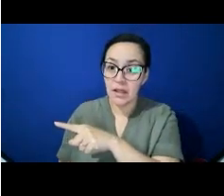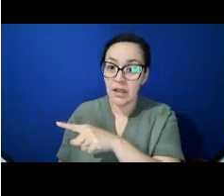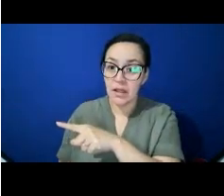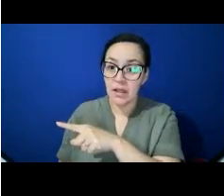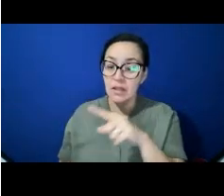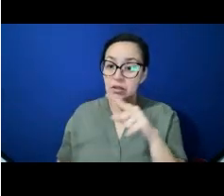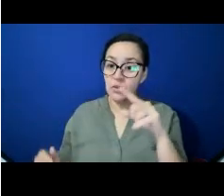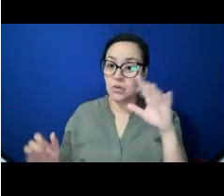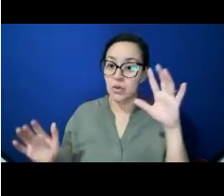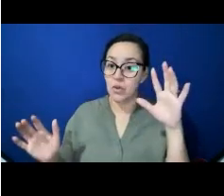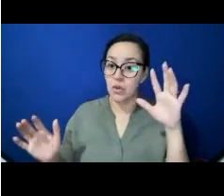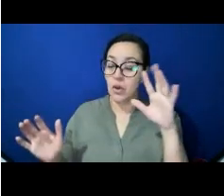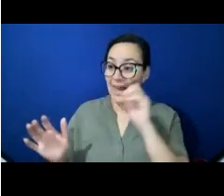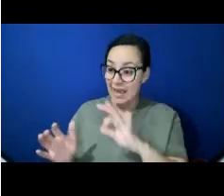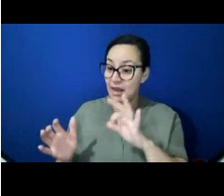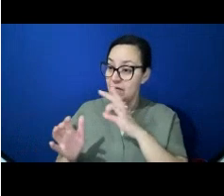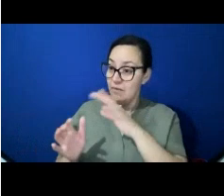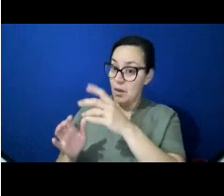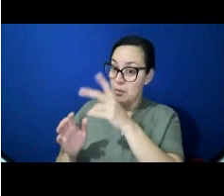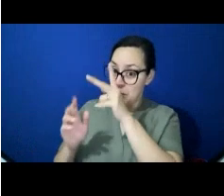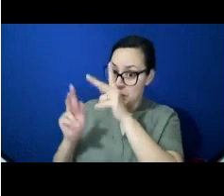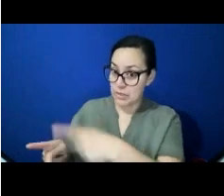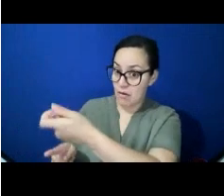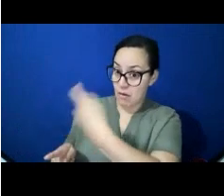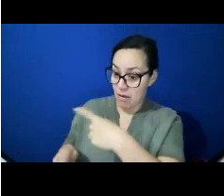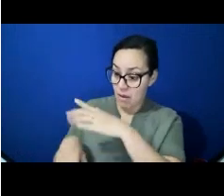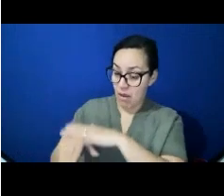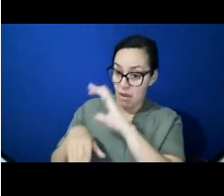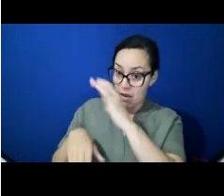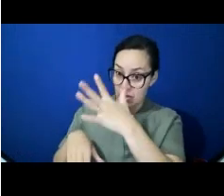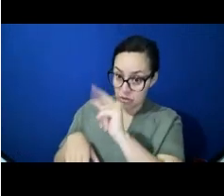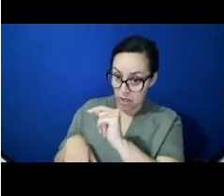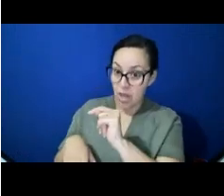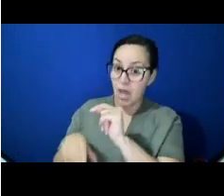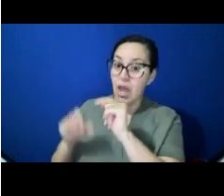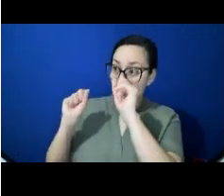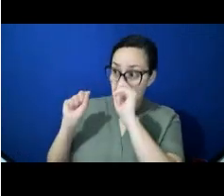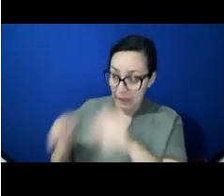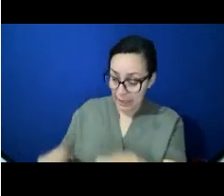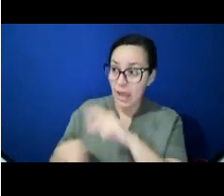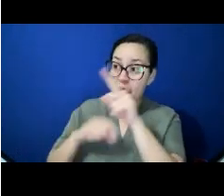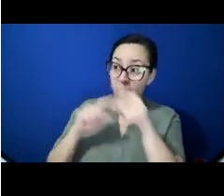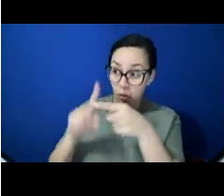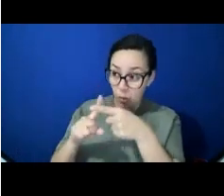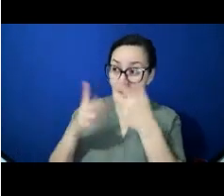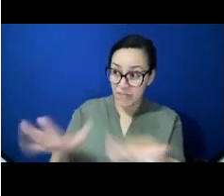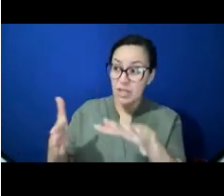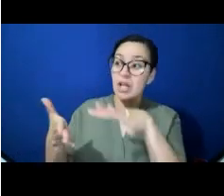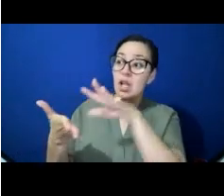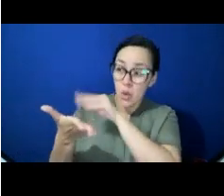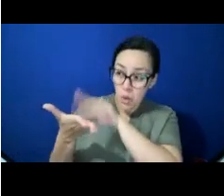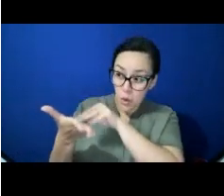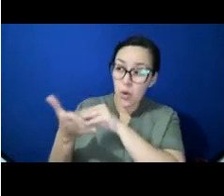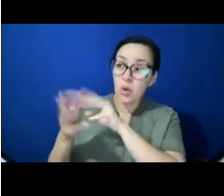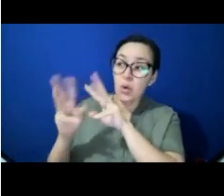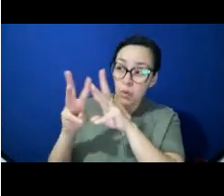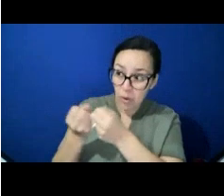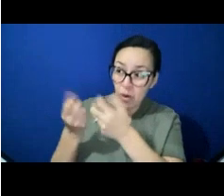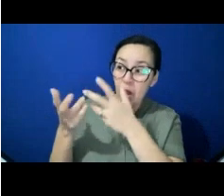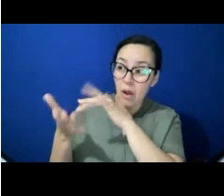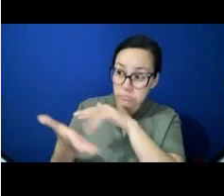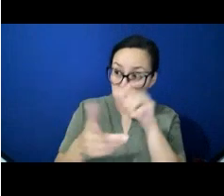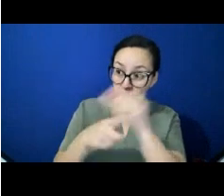all of the sections of the module and receive the certificate, can we go back to the platform and review the information when we want?